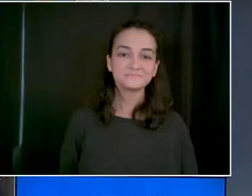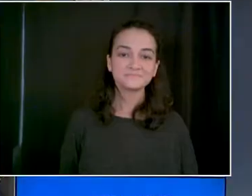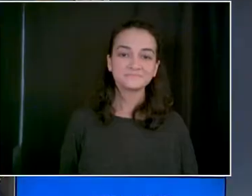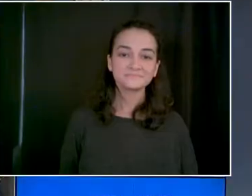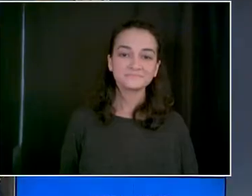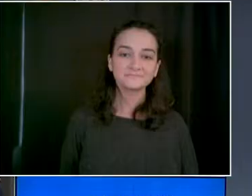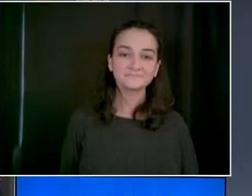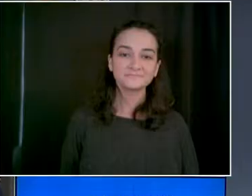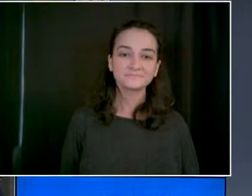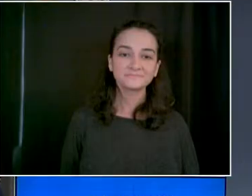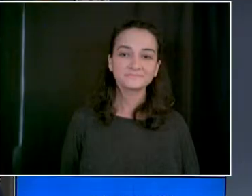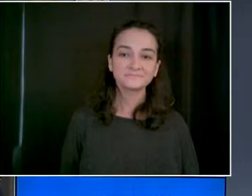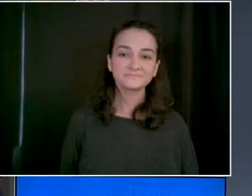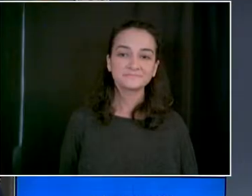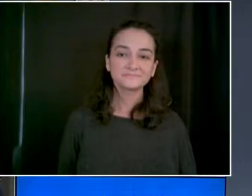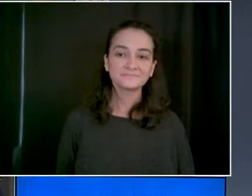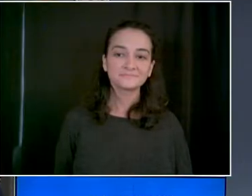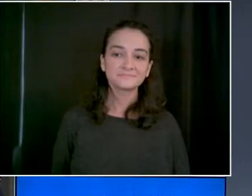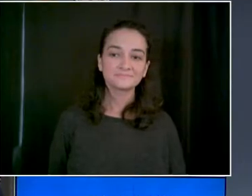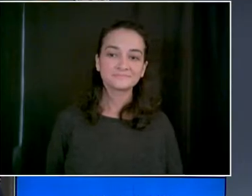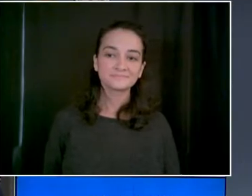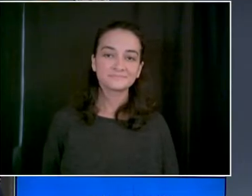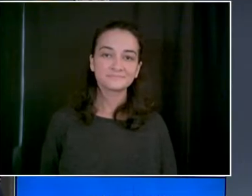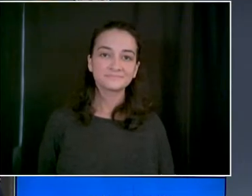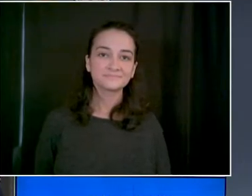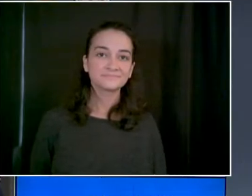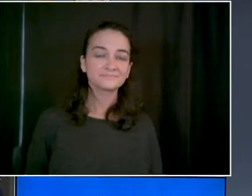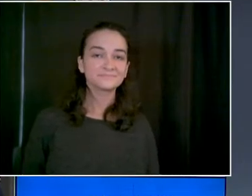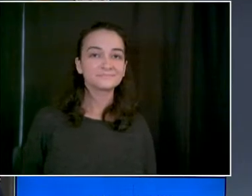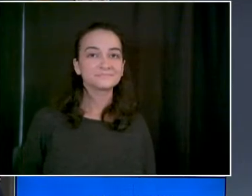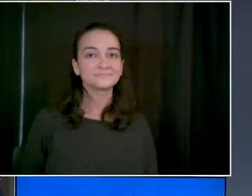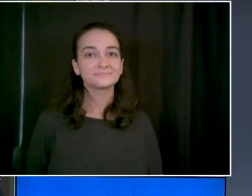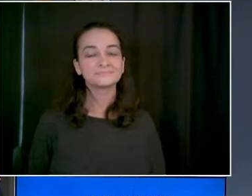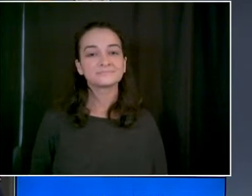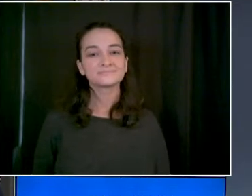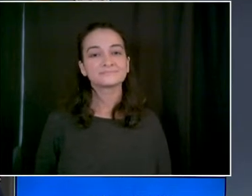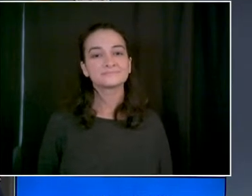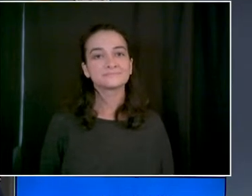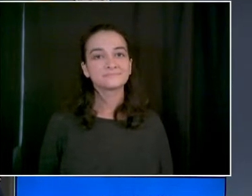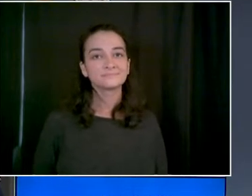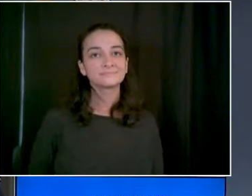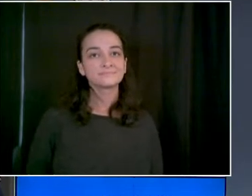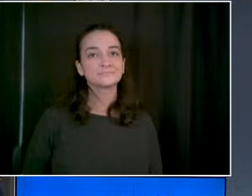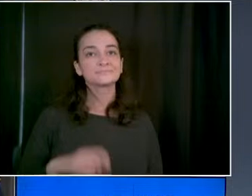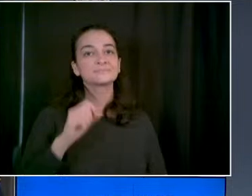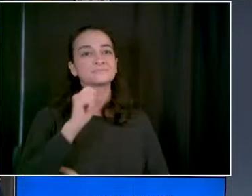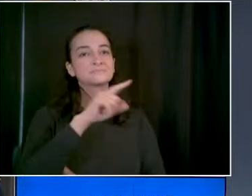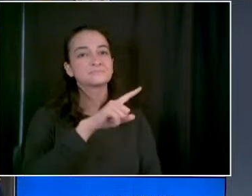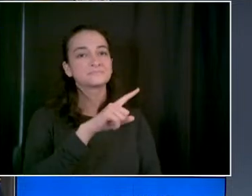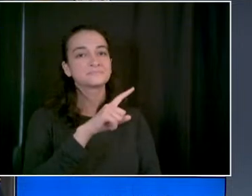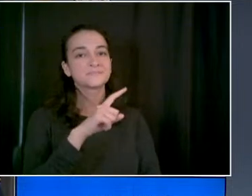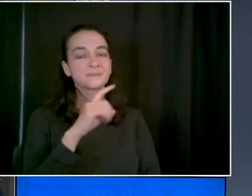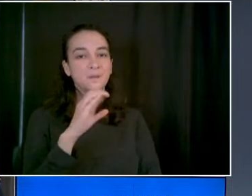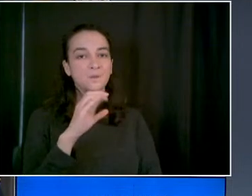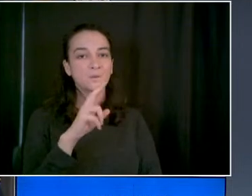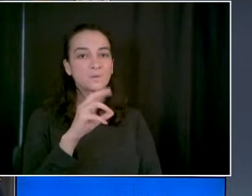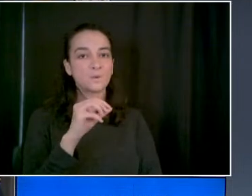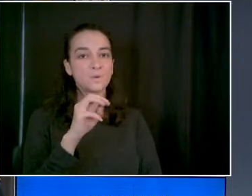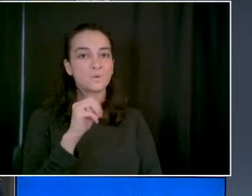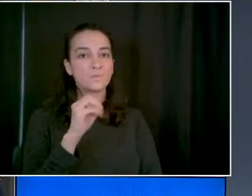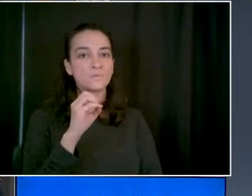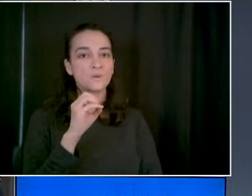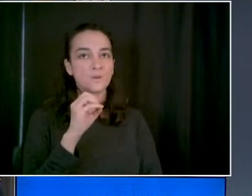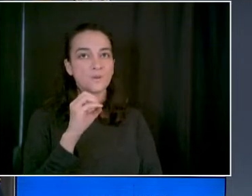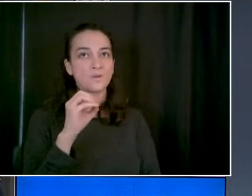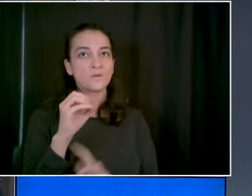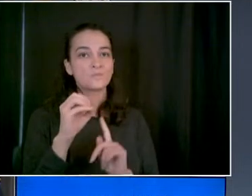So former Governor Andrew Cuomo is launching a new party line called Fight and Deliver that he is going to be